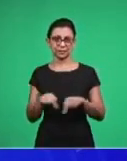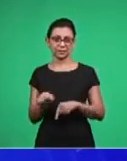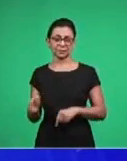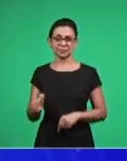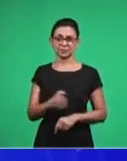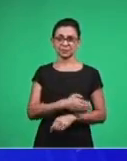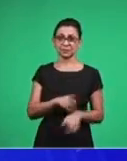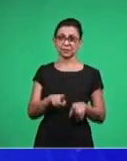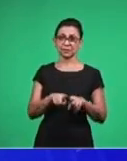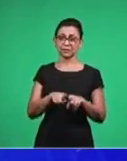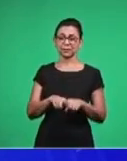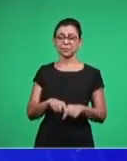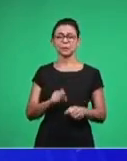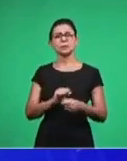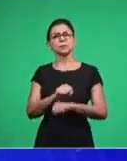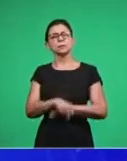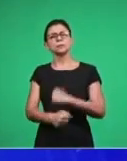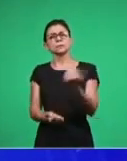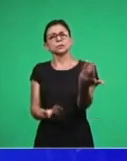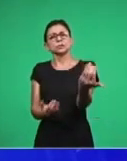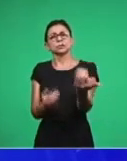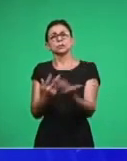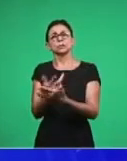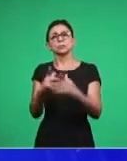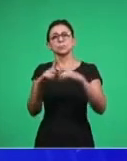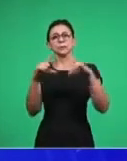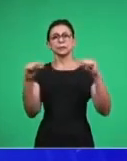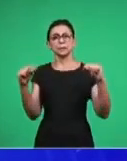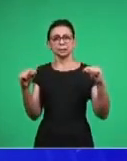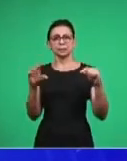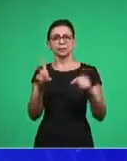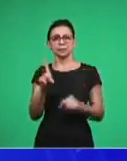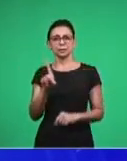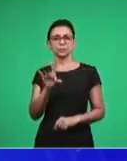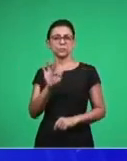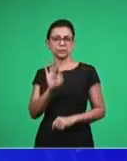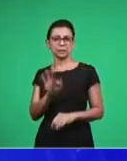In Brazil, we've had a seminar for the youth